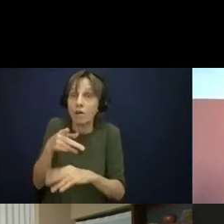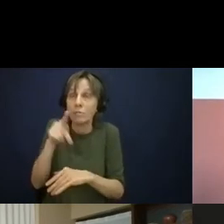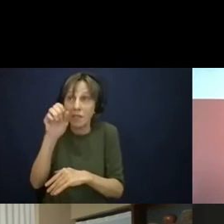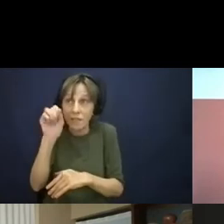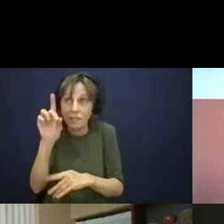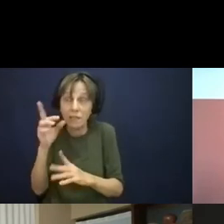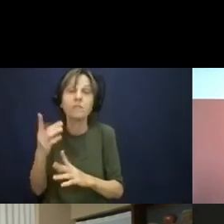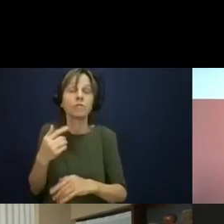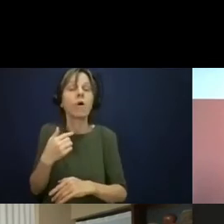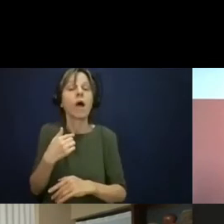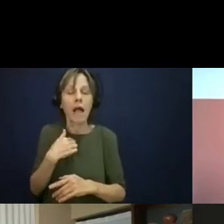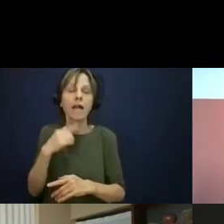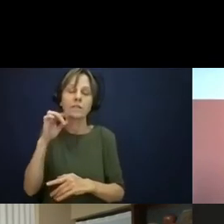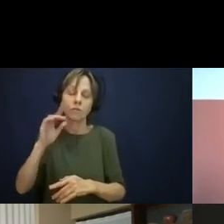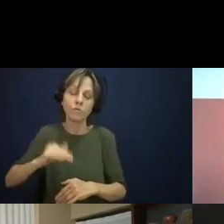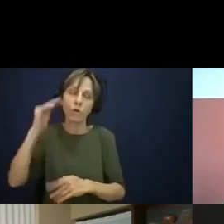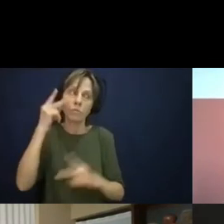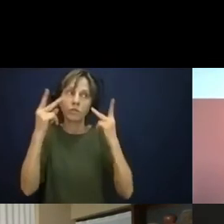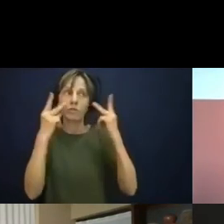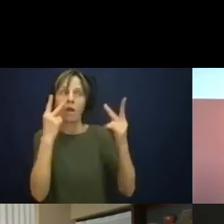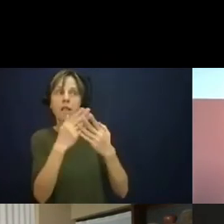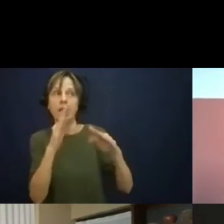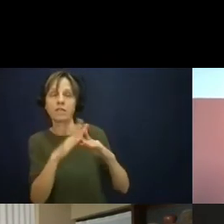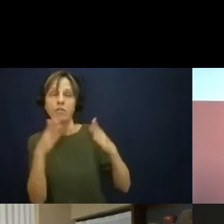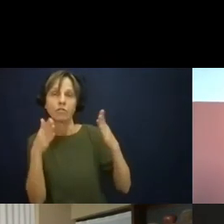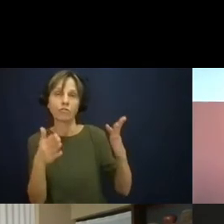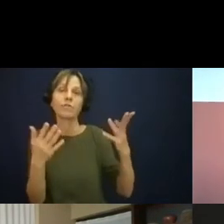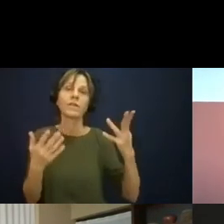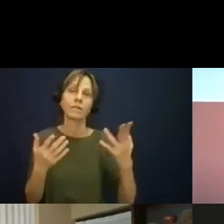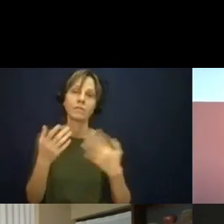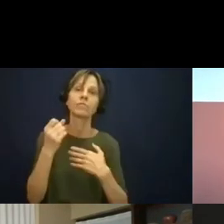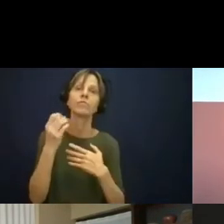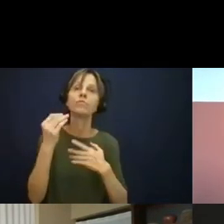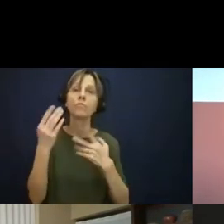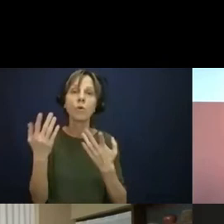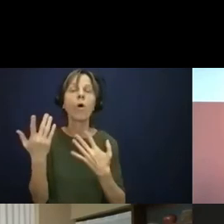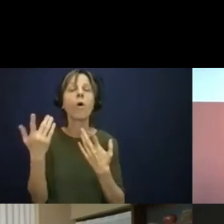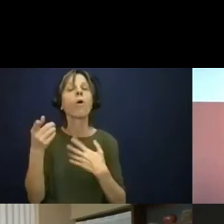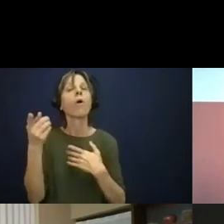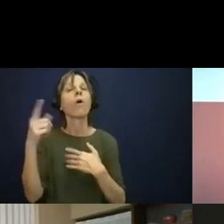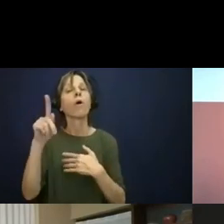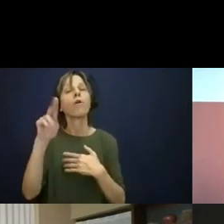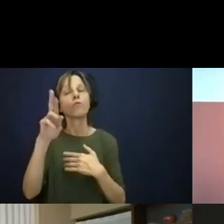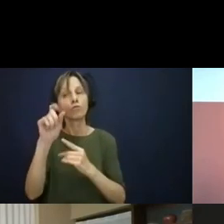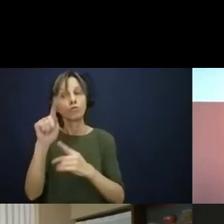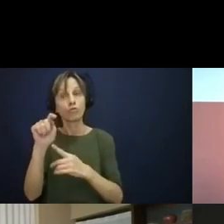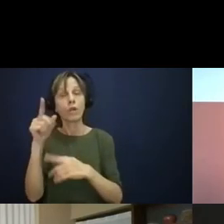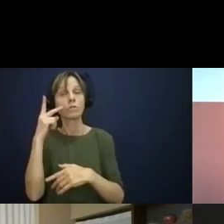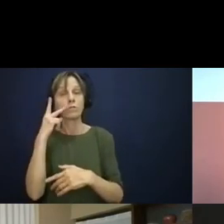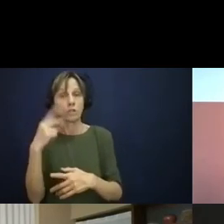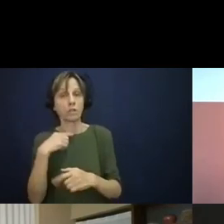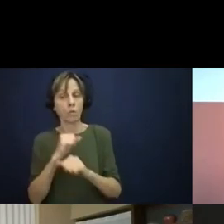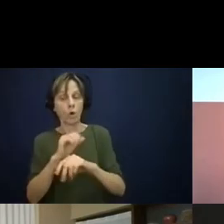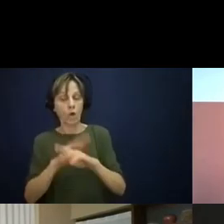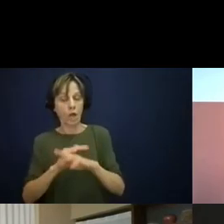so I'm steady working on me. And that's how the trust was like, okay, they seen me work on myself. So they're like, you'd be a good fit for this